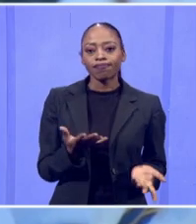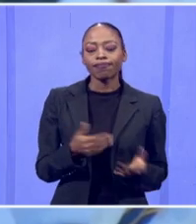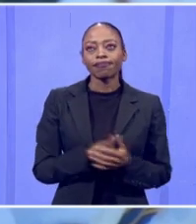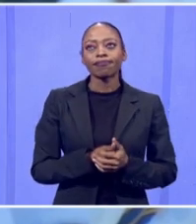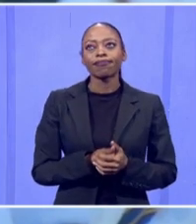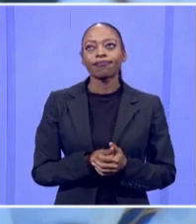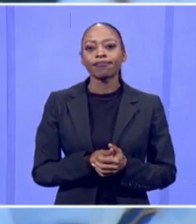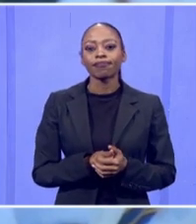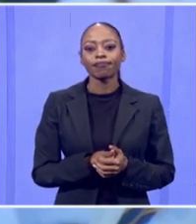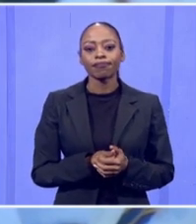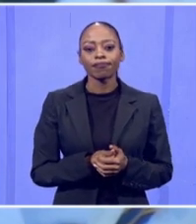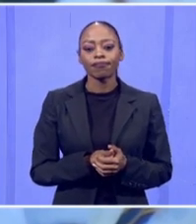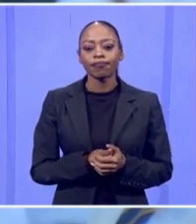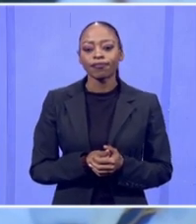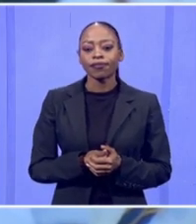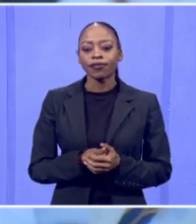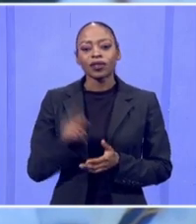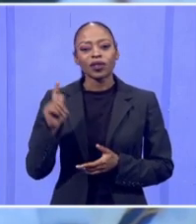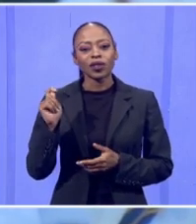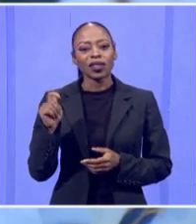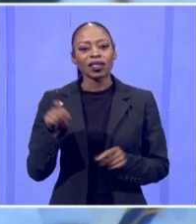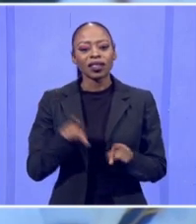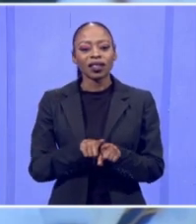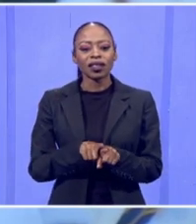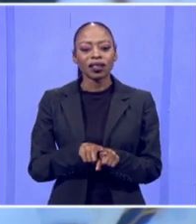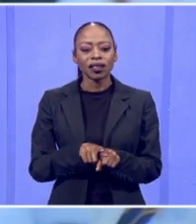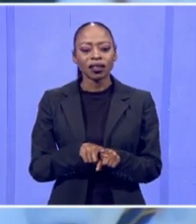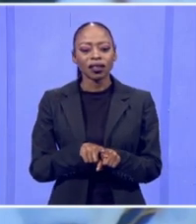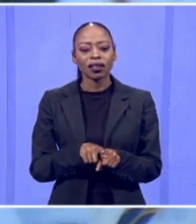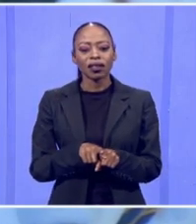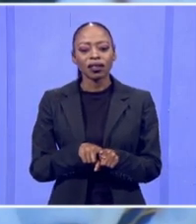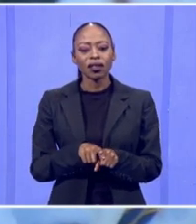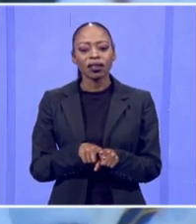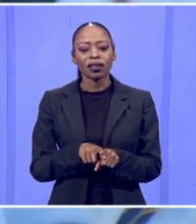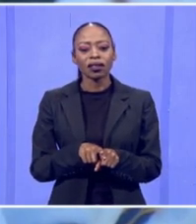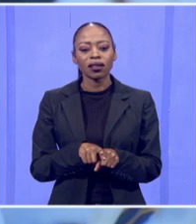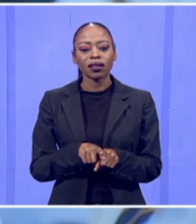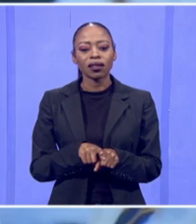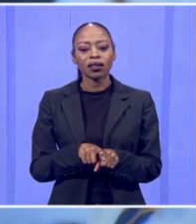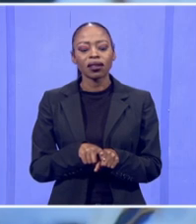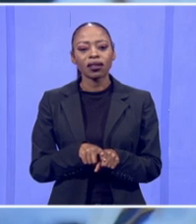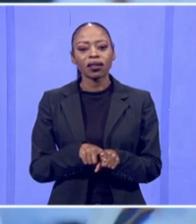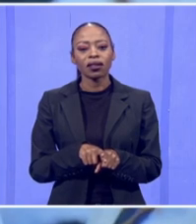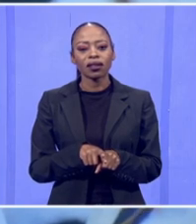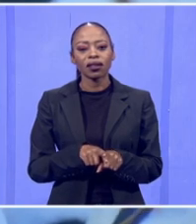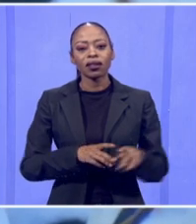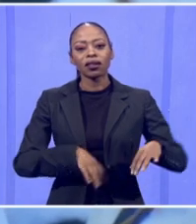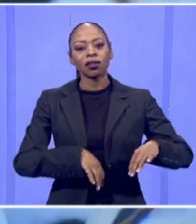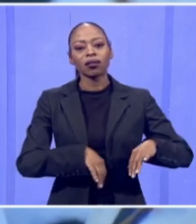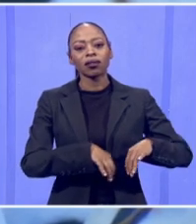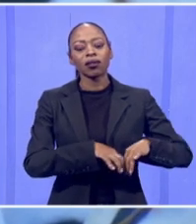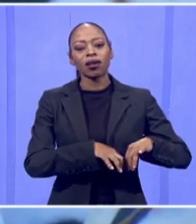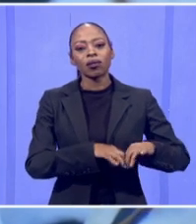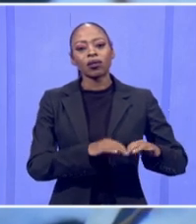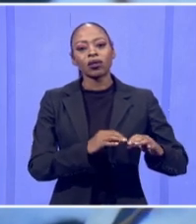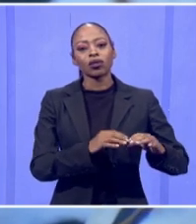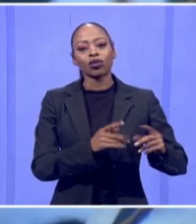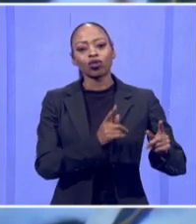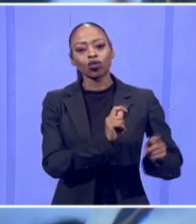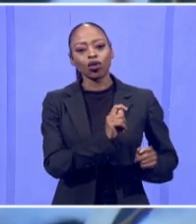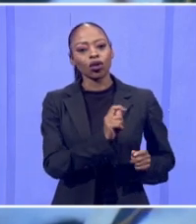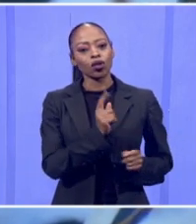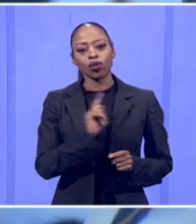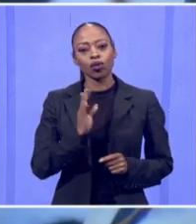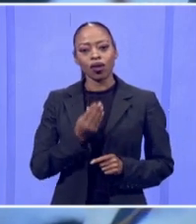call the toilets we were talking about, the bucket toilets or that kind of toilet systems we don't